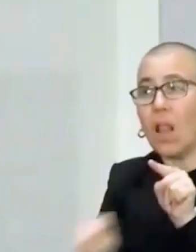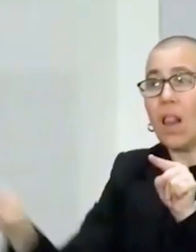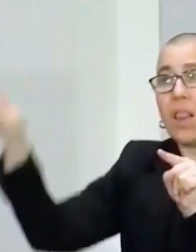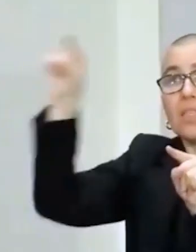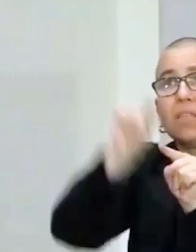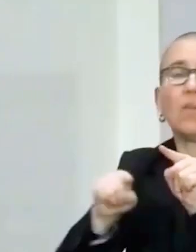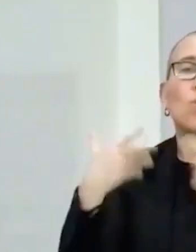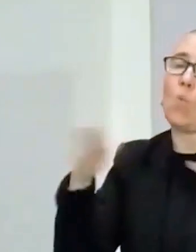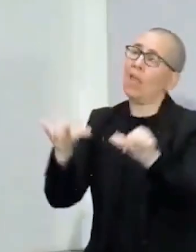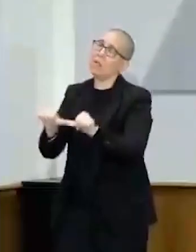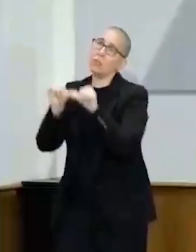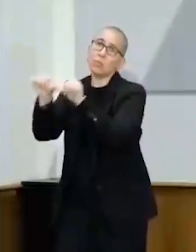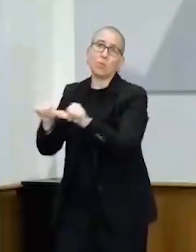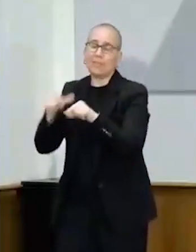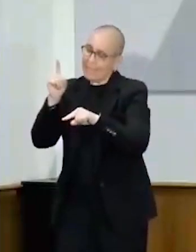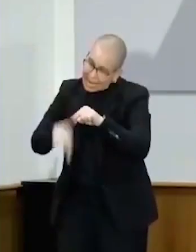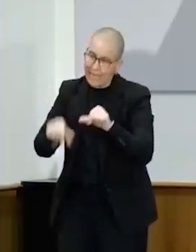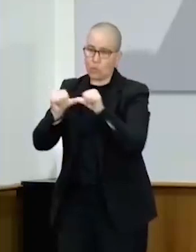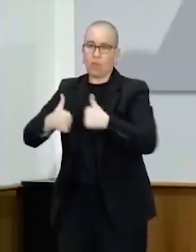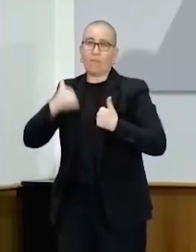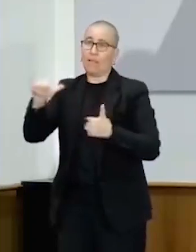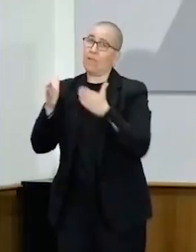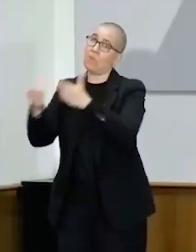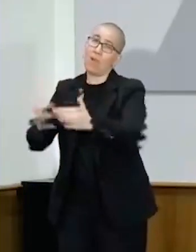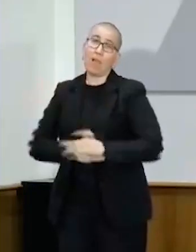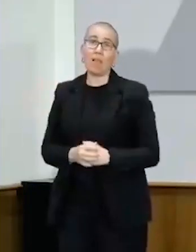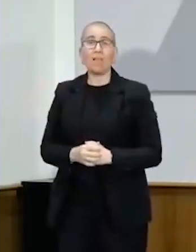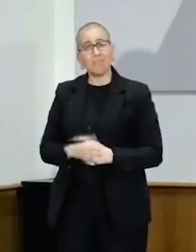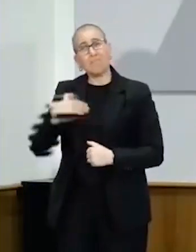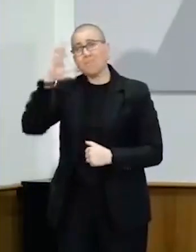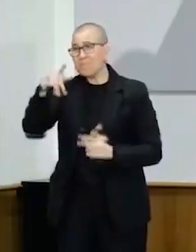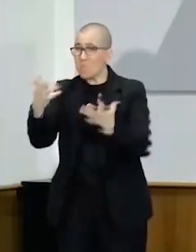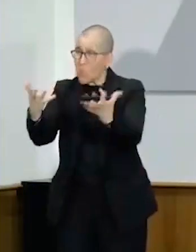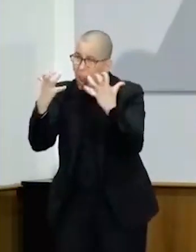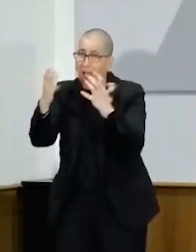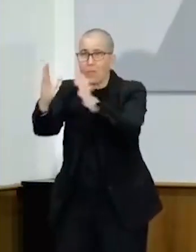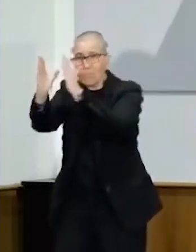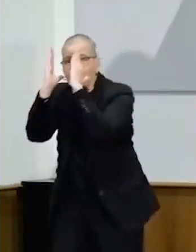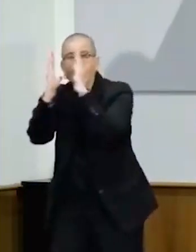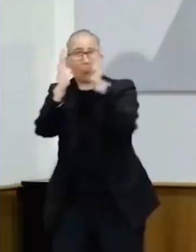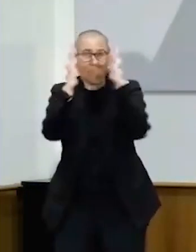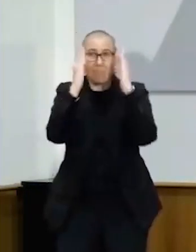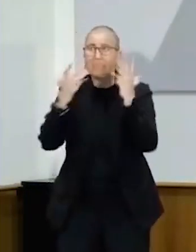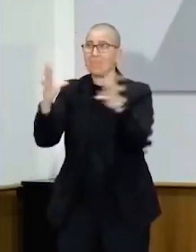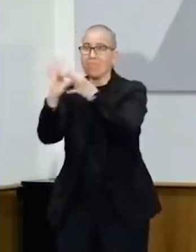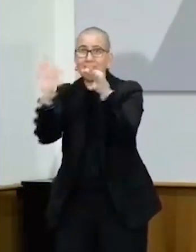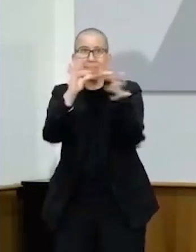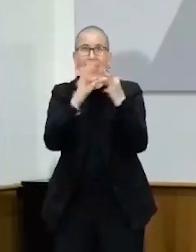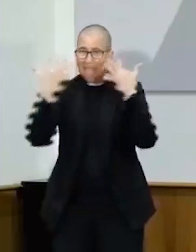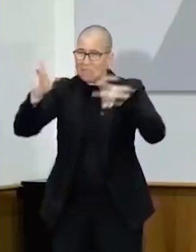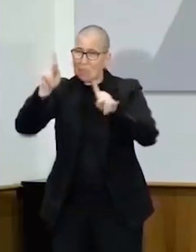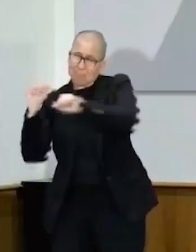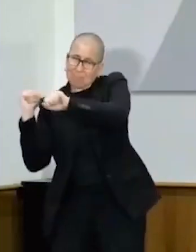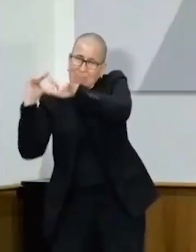way. Communities need to be heard. They're frustrated, not just out on the streets and say, why are you doing that? Because they're not being heard.